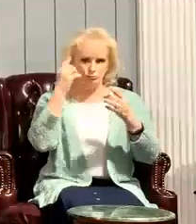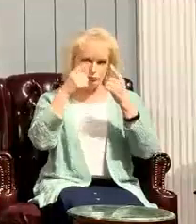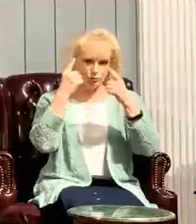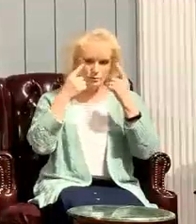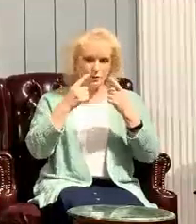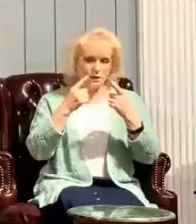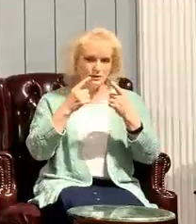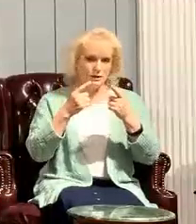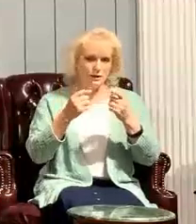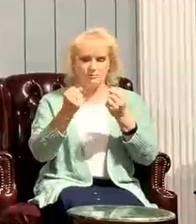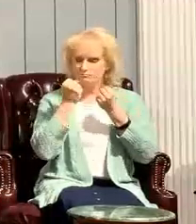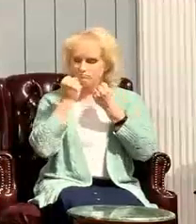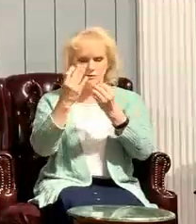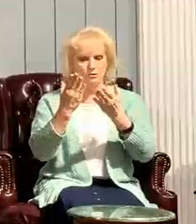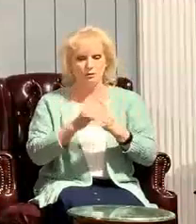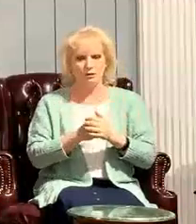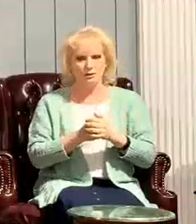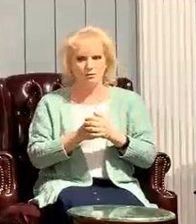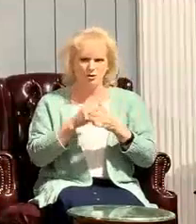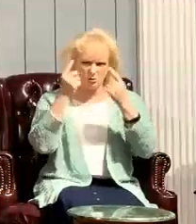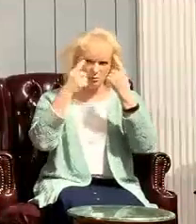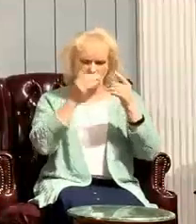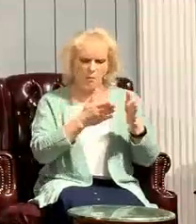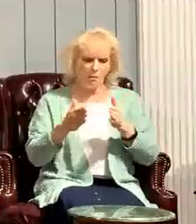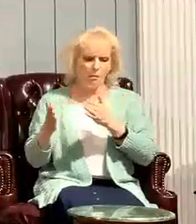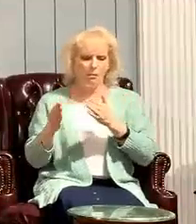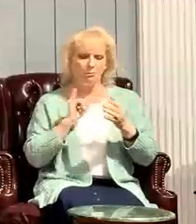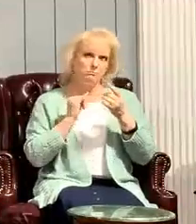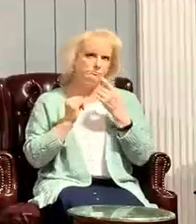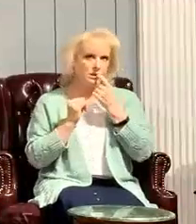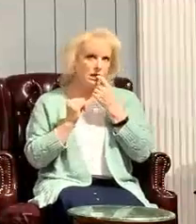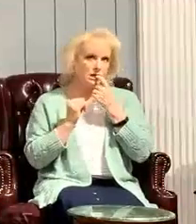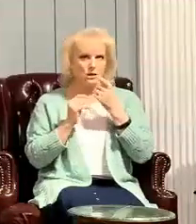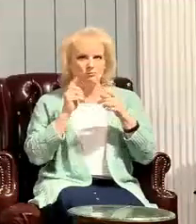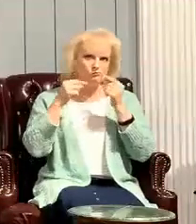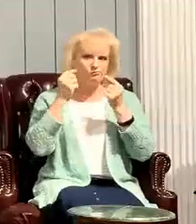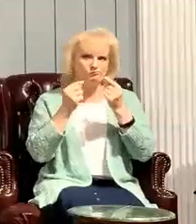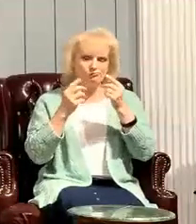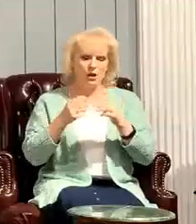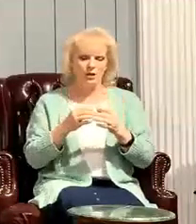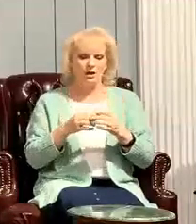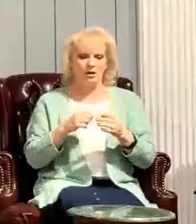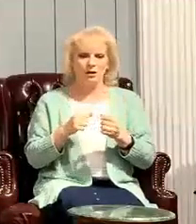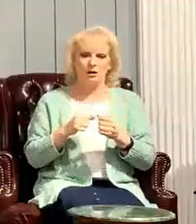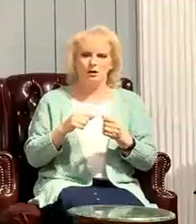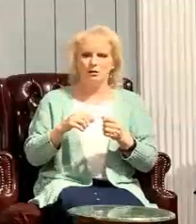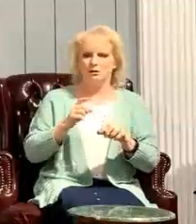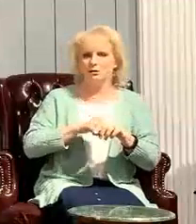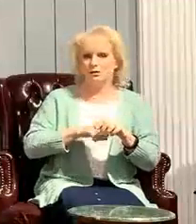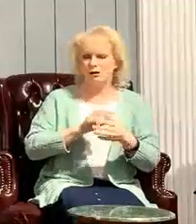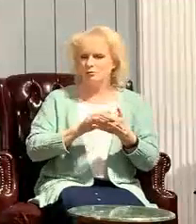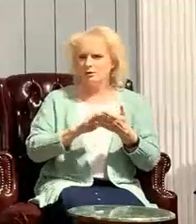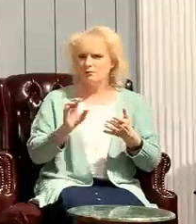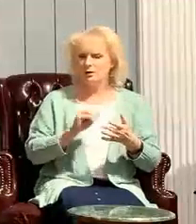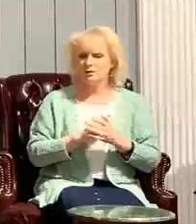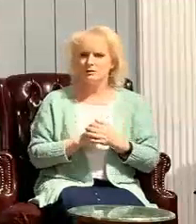beware, don't do this thing, looking ahead, and 6 months down the road is the is the year of release, the time of forgiveness. And so